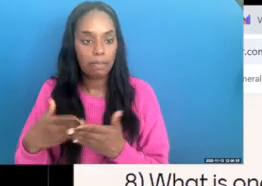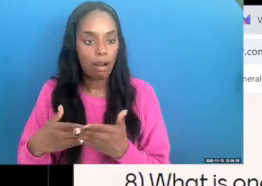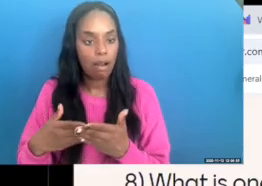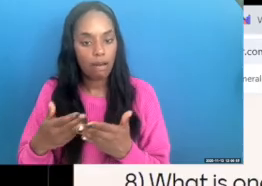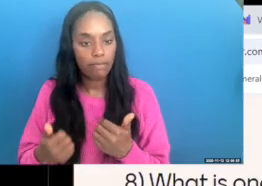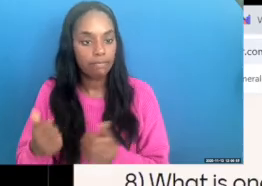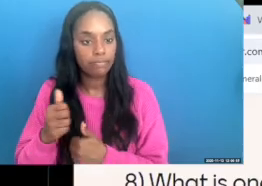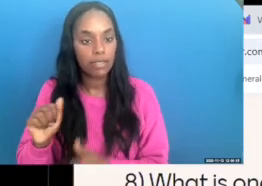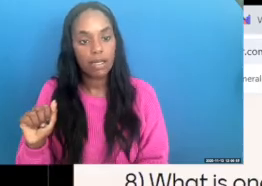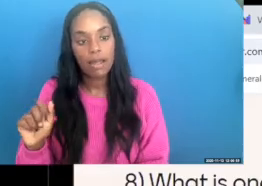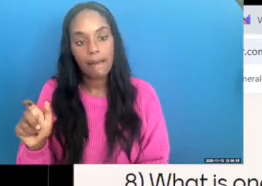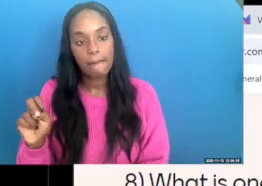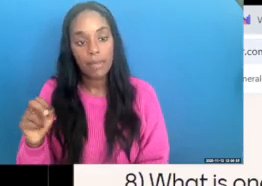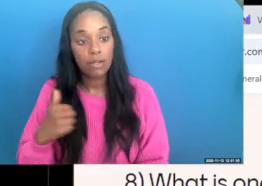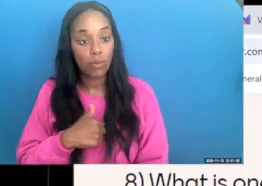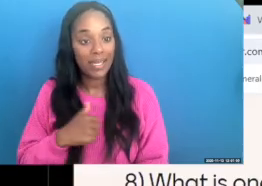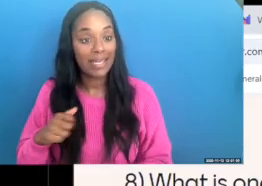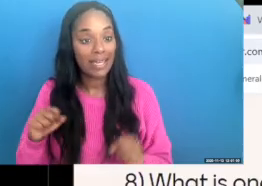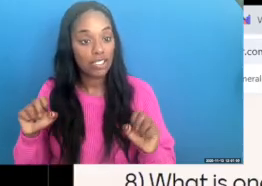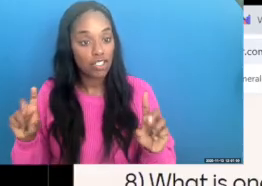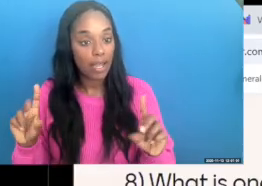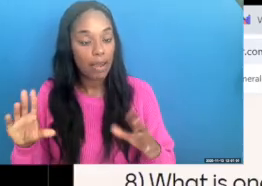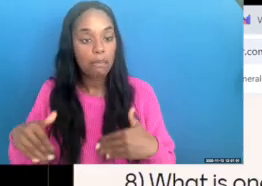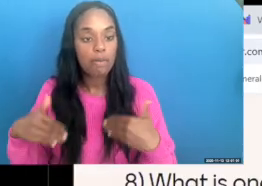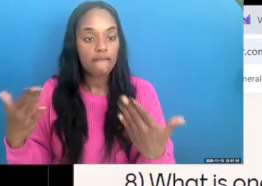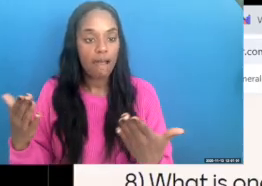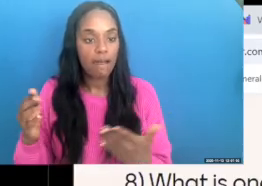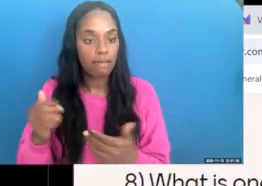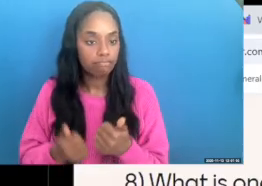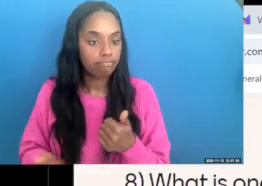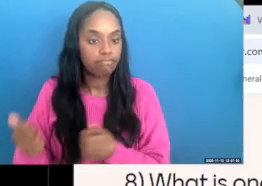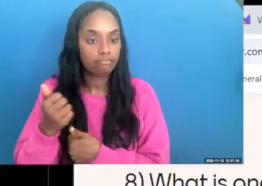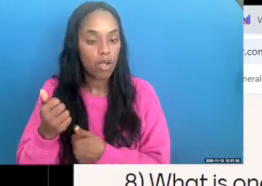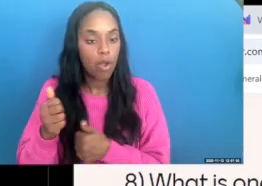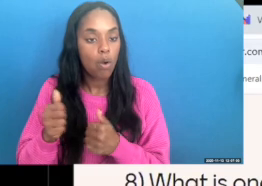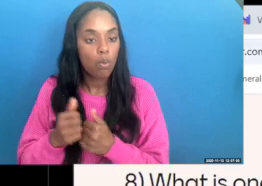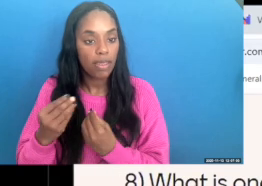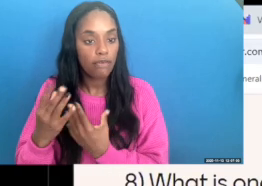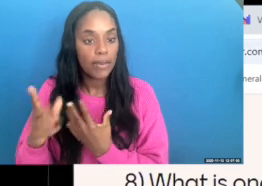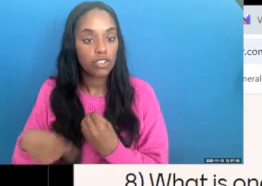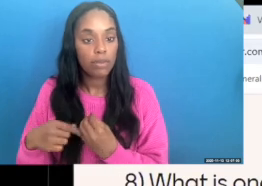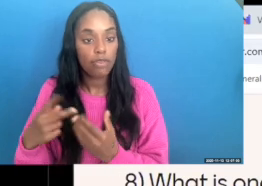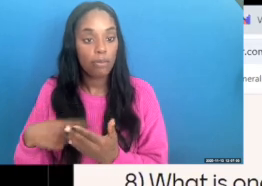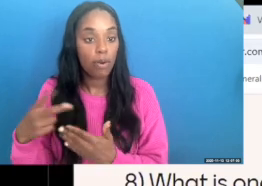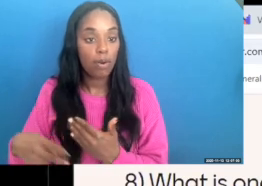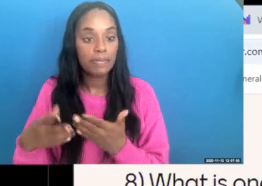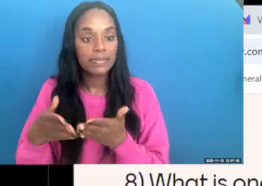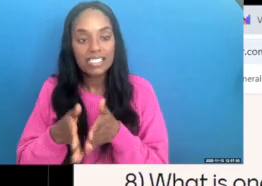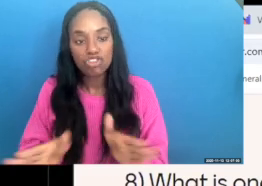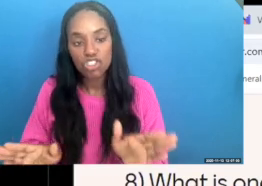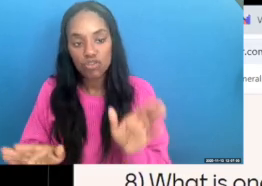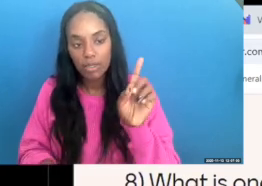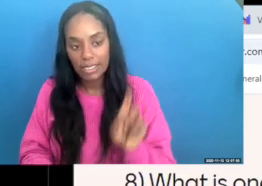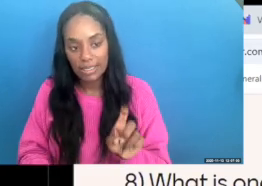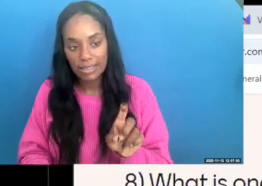tuned, just a couple minutes, we'll get to that slide. And then your question on the funding. So, as part of the administration, what